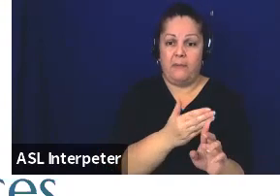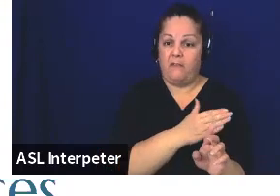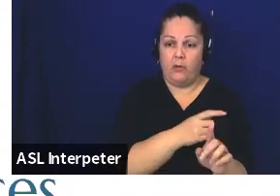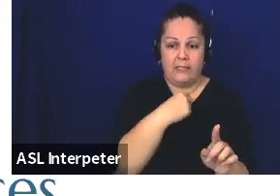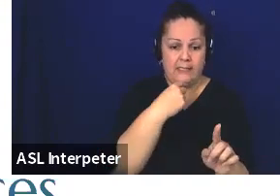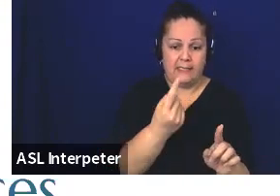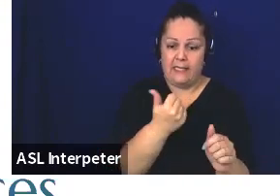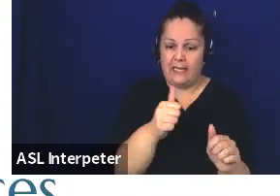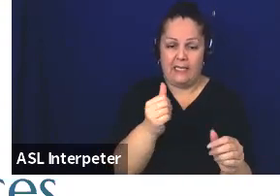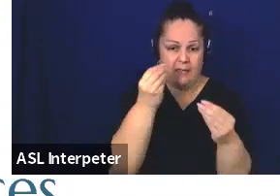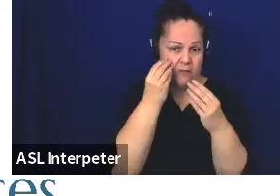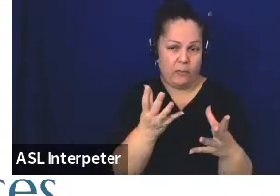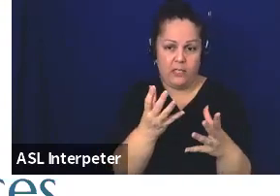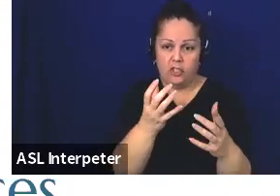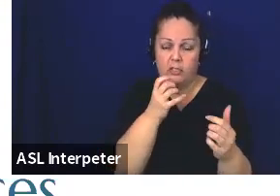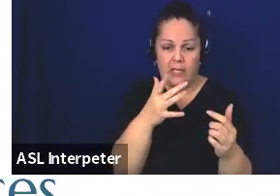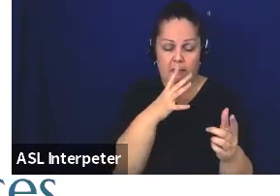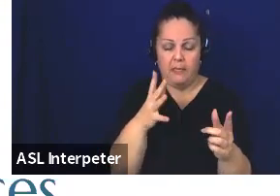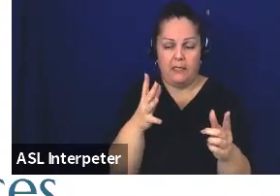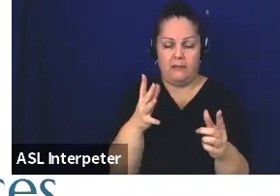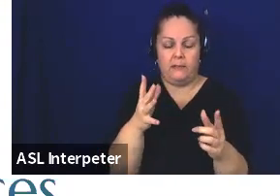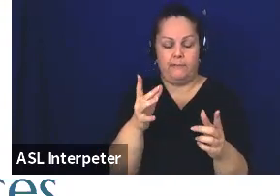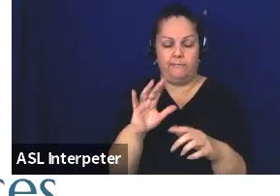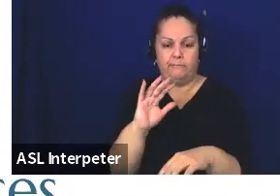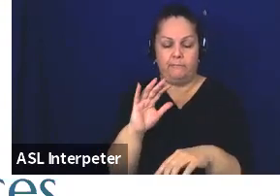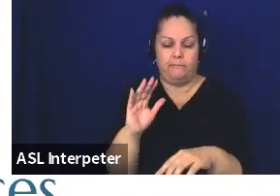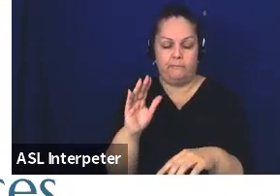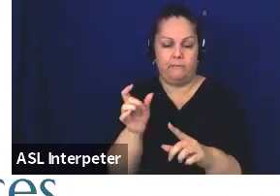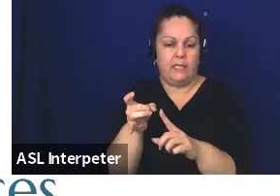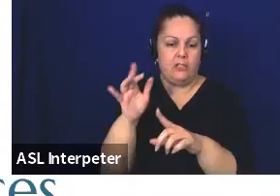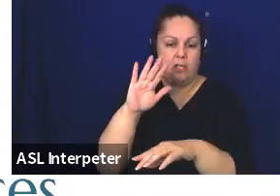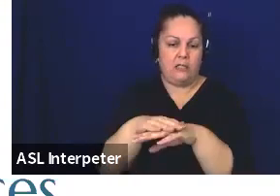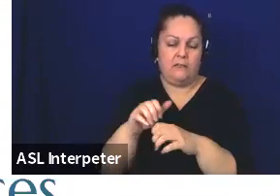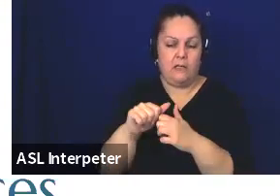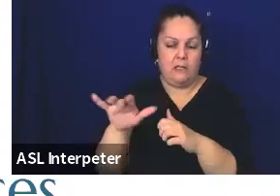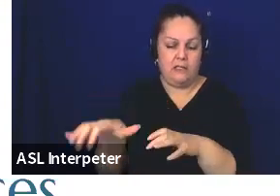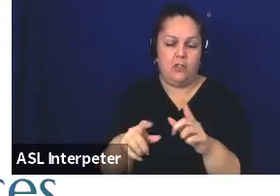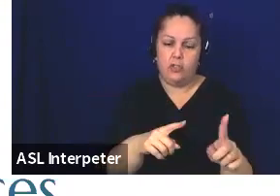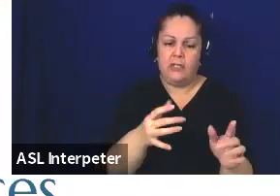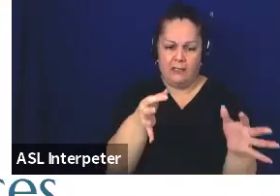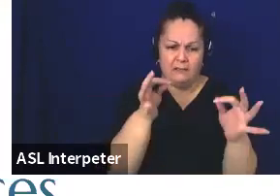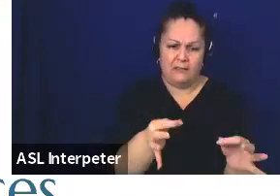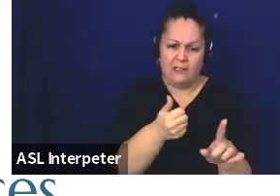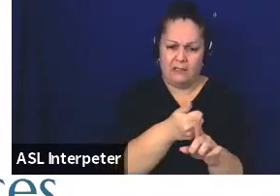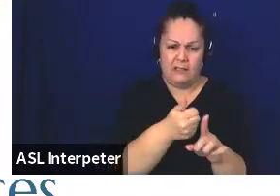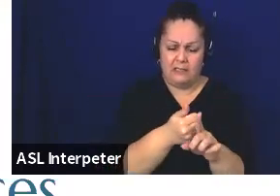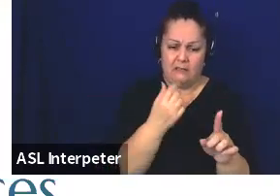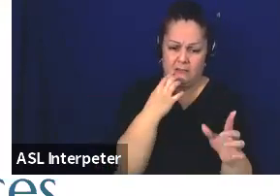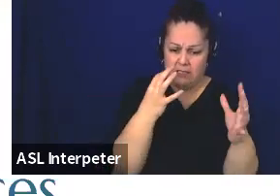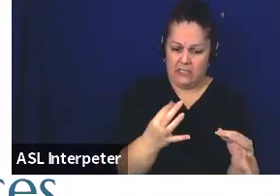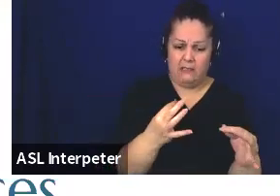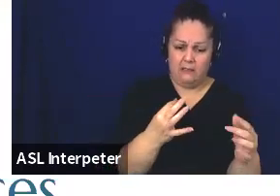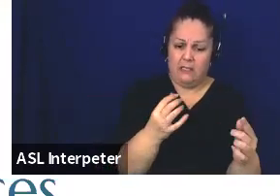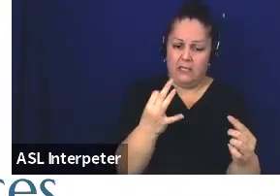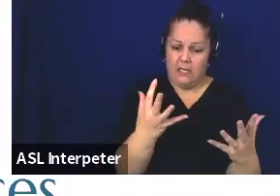potential information that may trigger those protocols. This allows the individual to practice autonomy and choose whether or not they